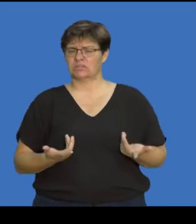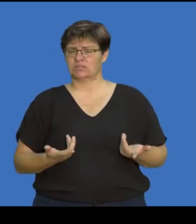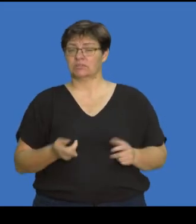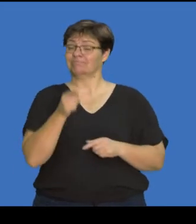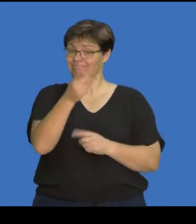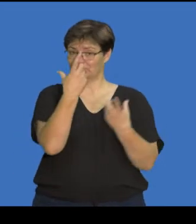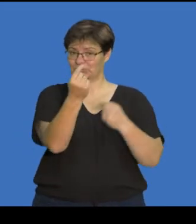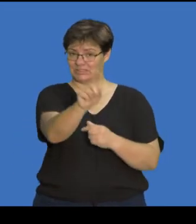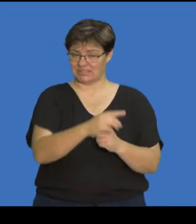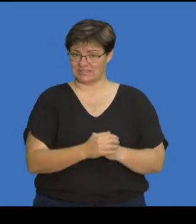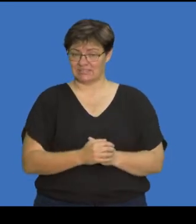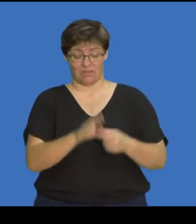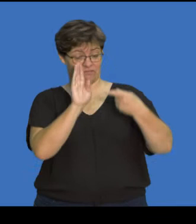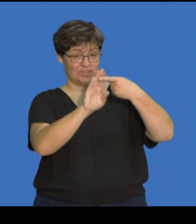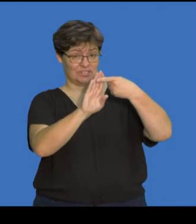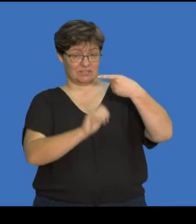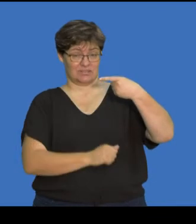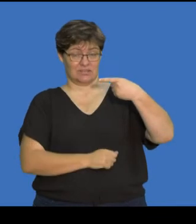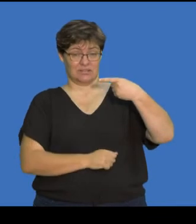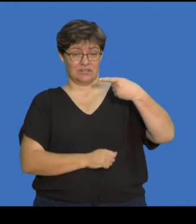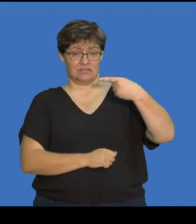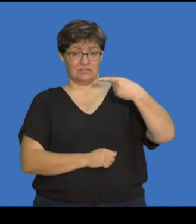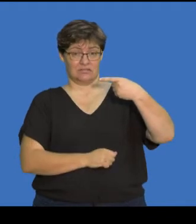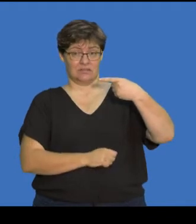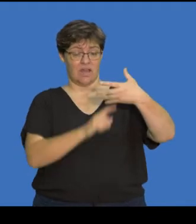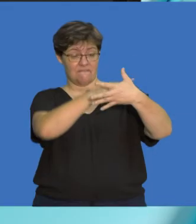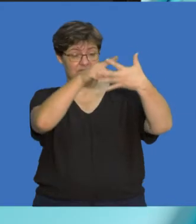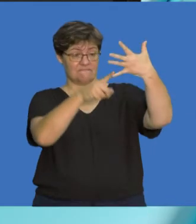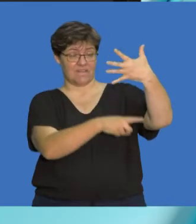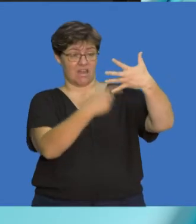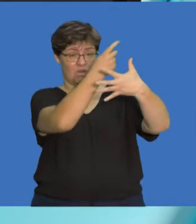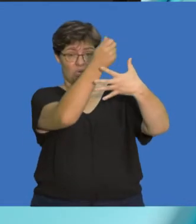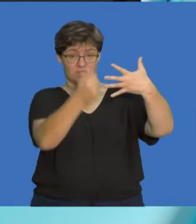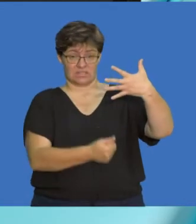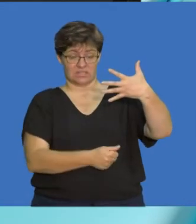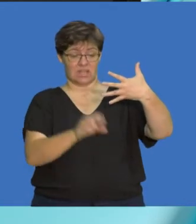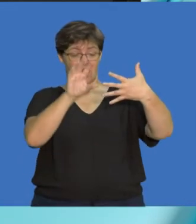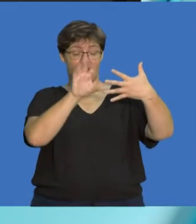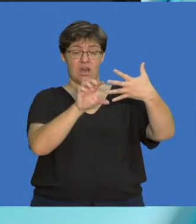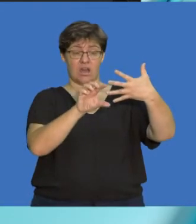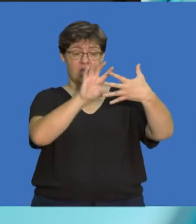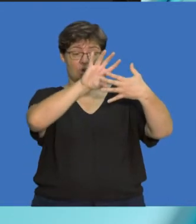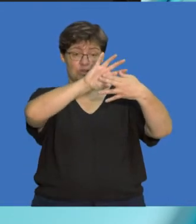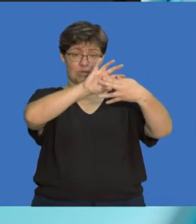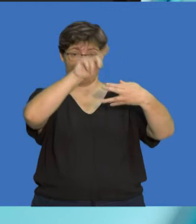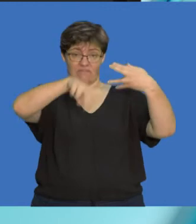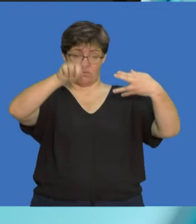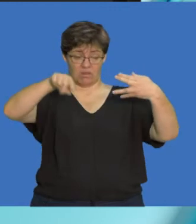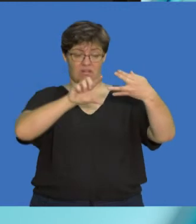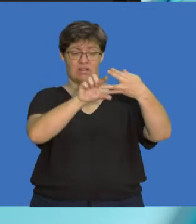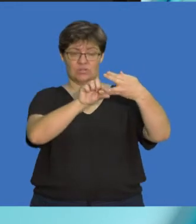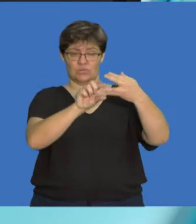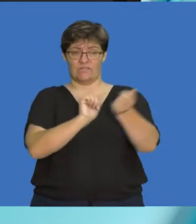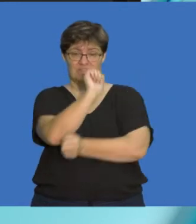I do. Firstly, of my 5 costs, 3 are variable, 2 are fixed. What are my